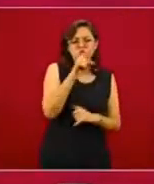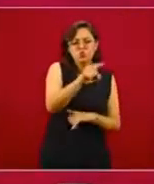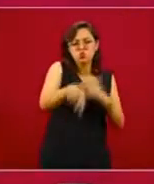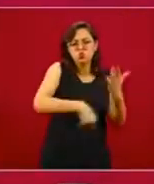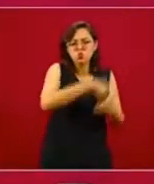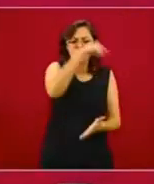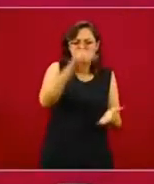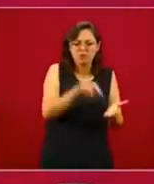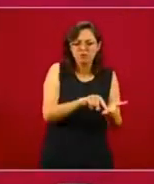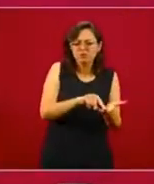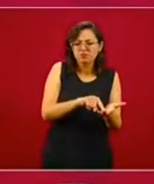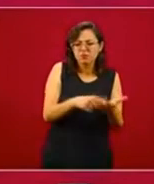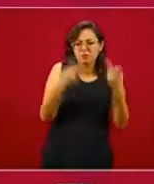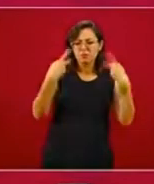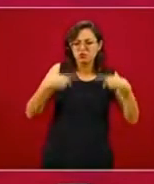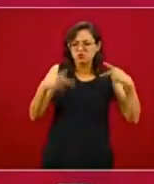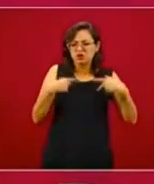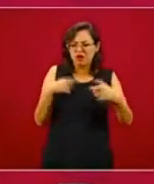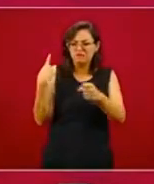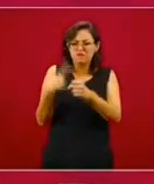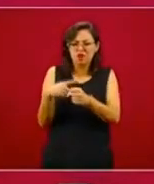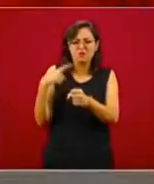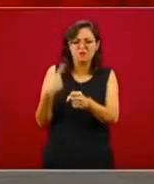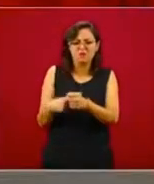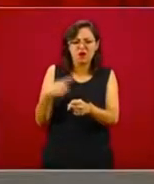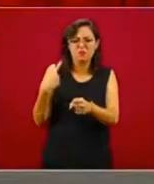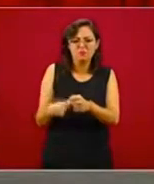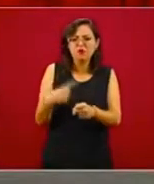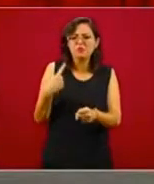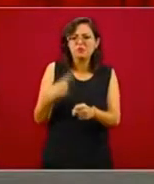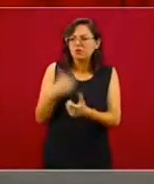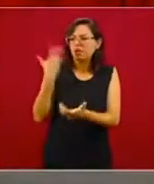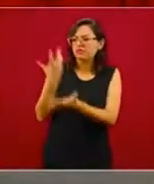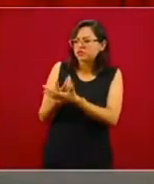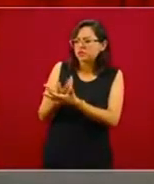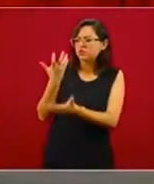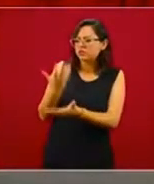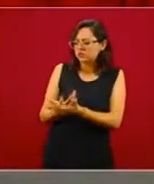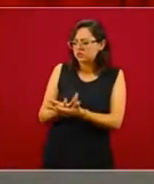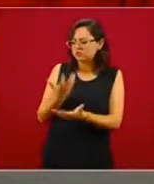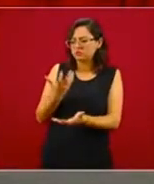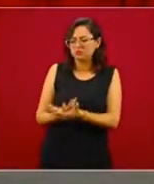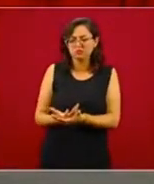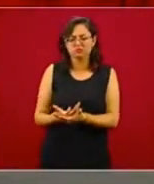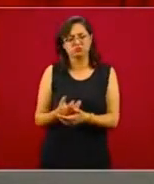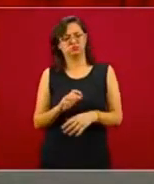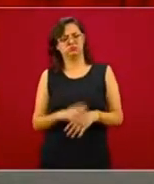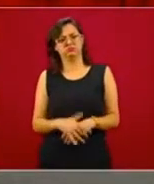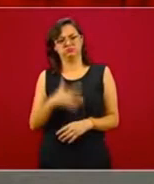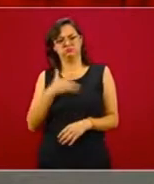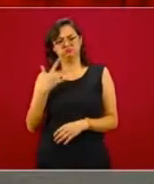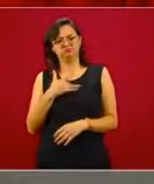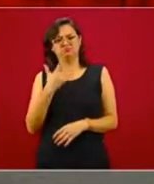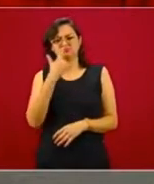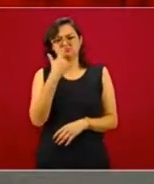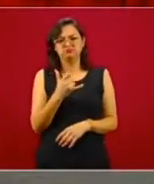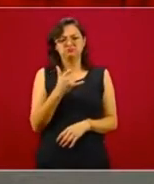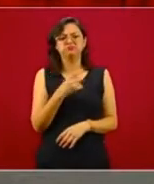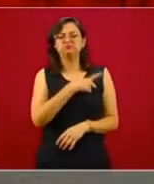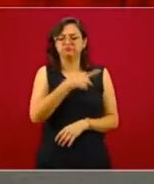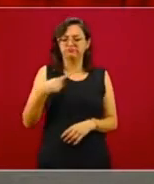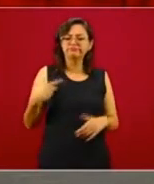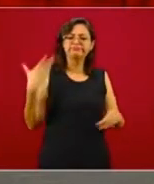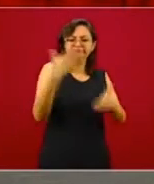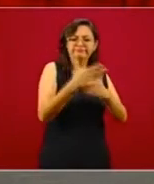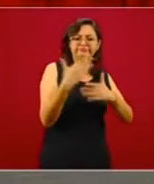the disability certificates, whenever we see many of these types of certificates,